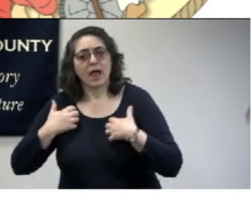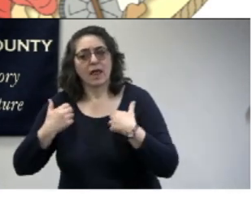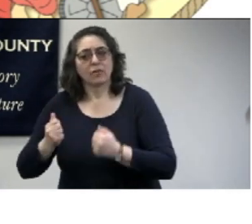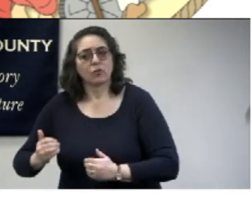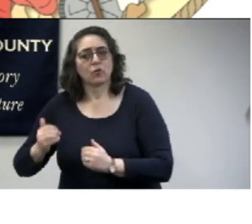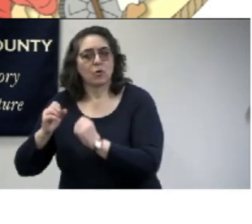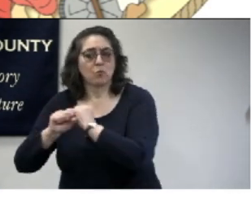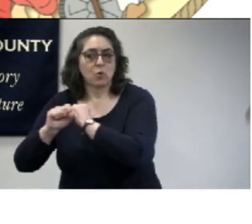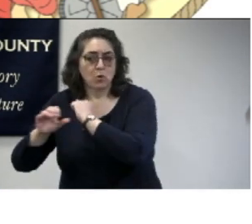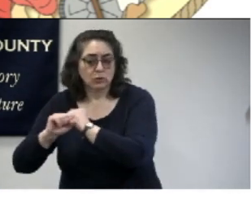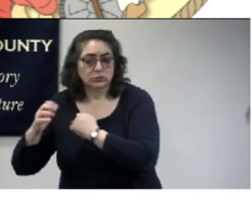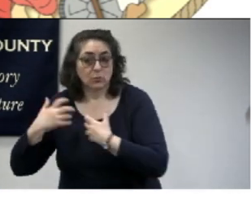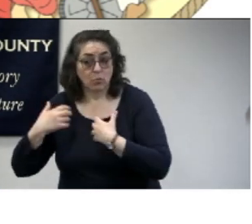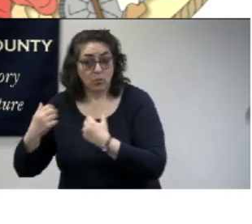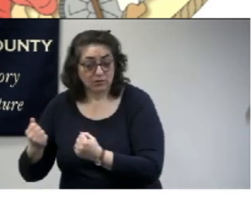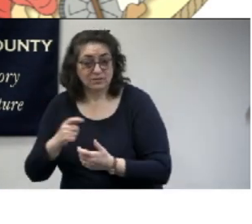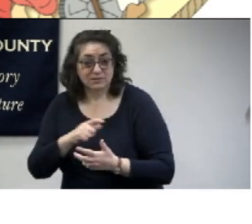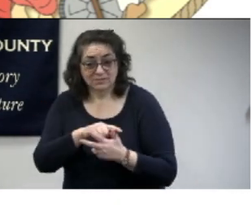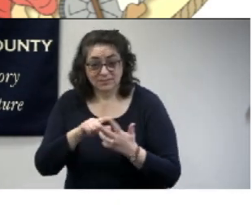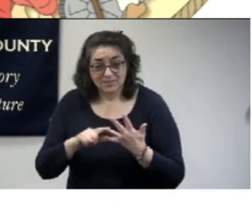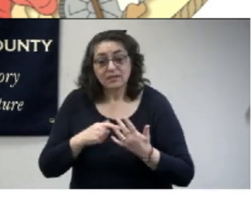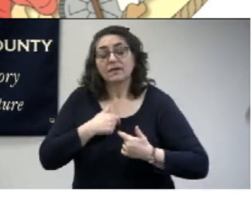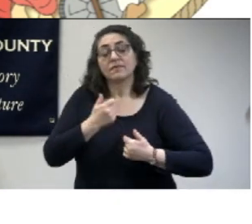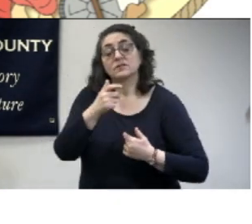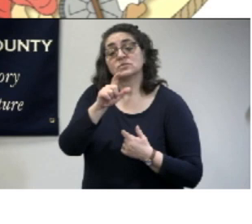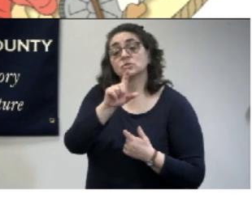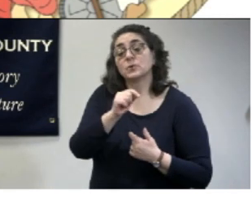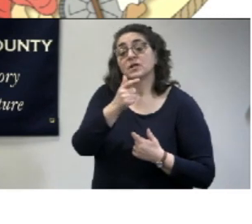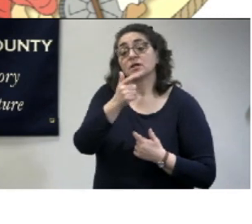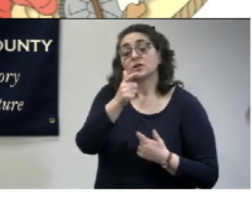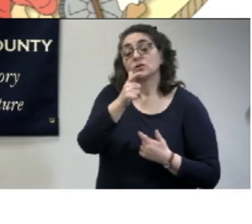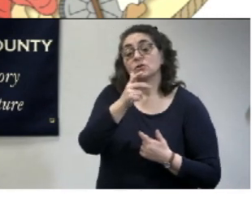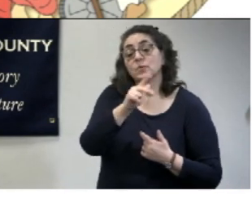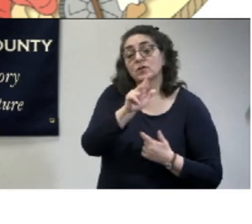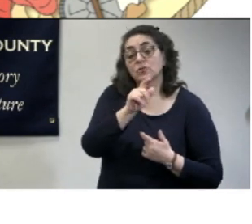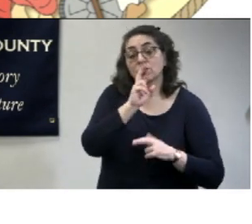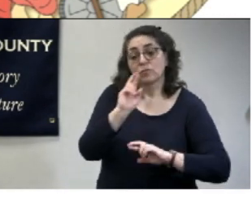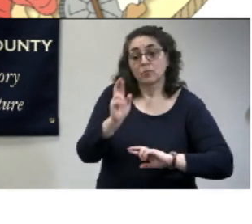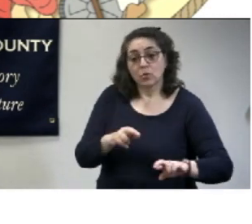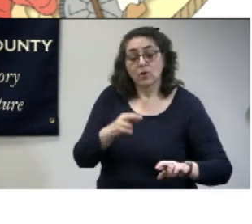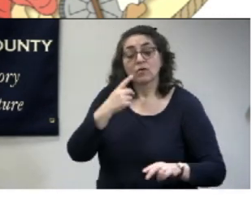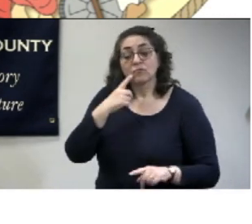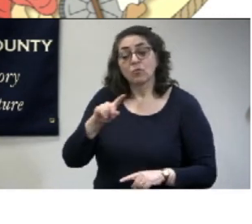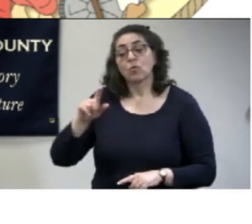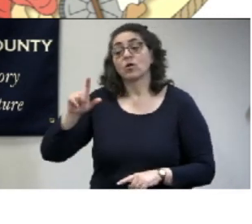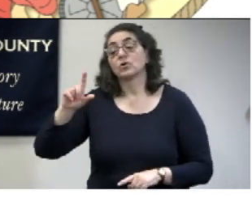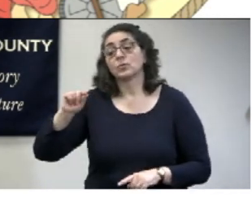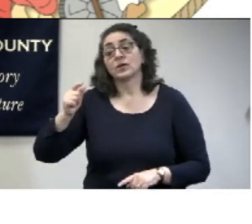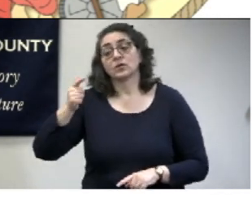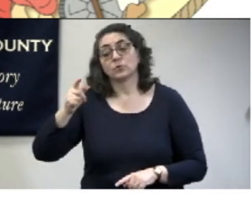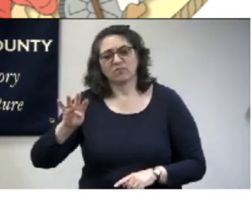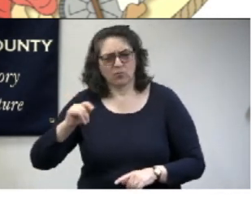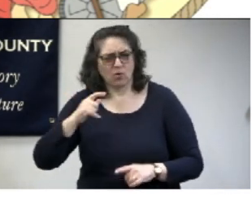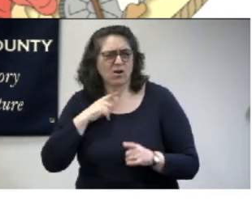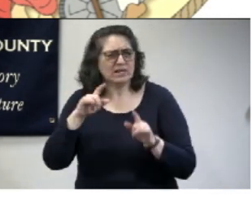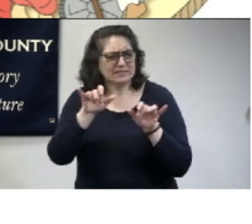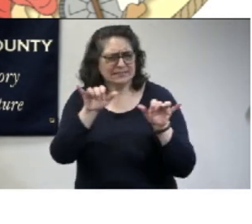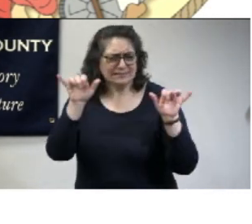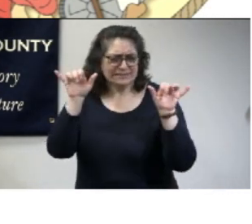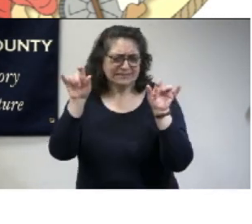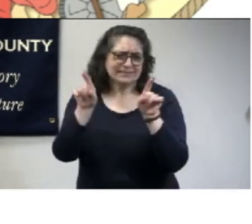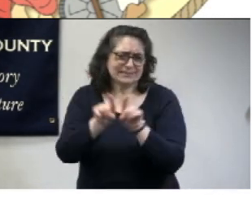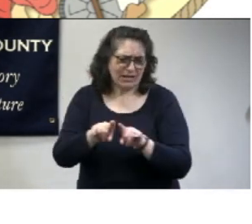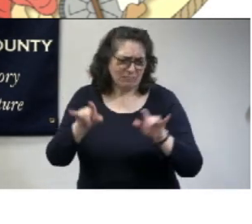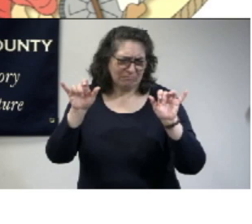And this is a 2023 report, but for 2024, we are also going to have weights and measures. So for next year,